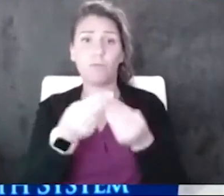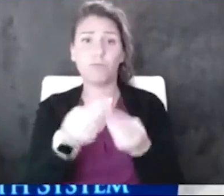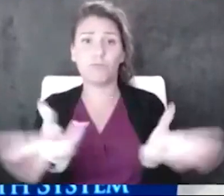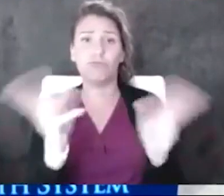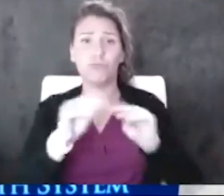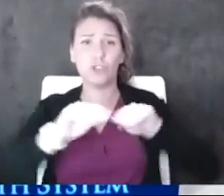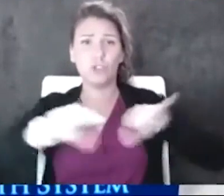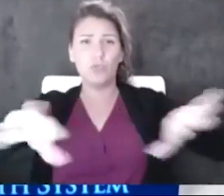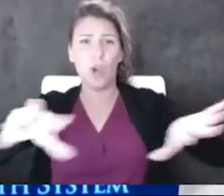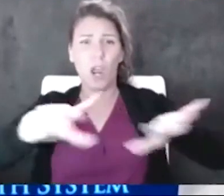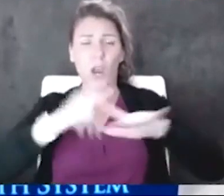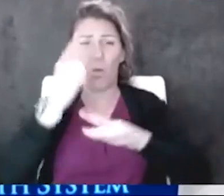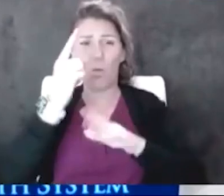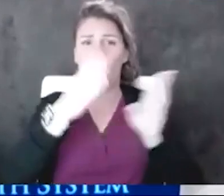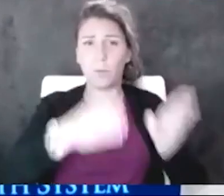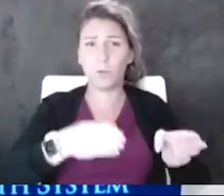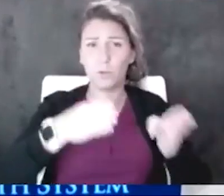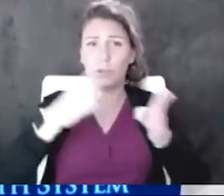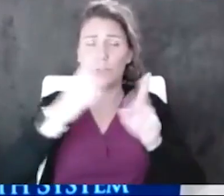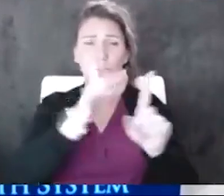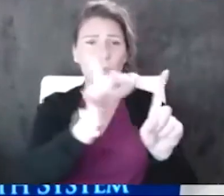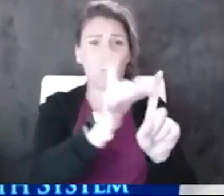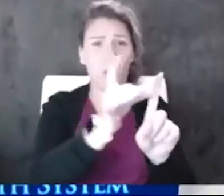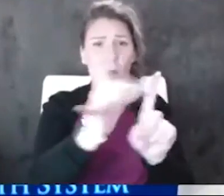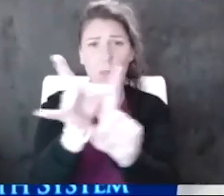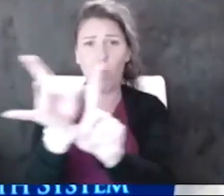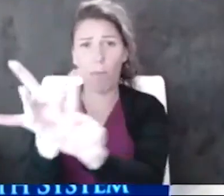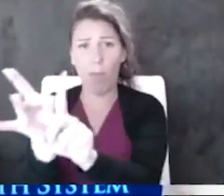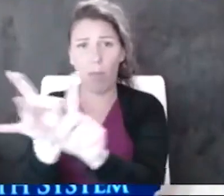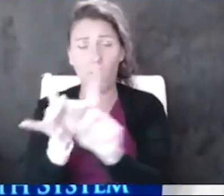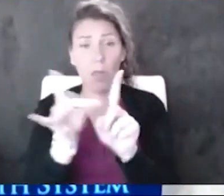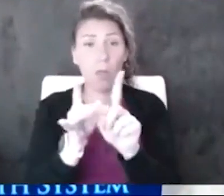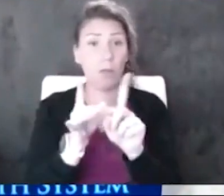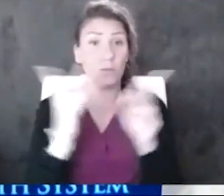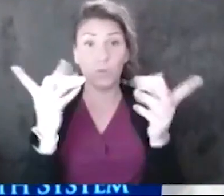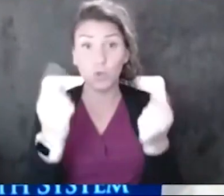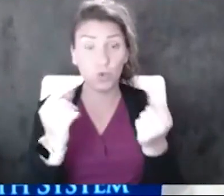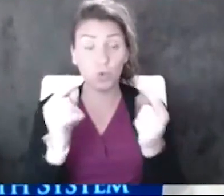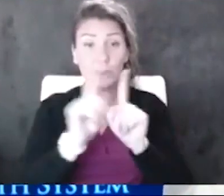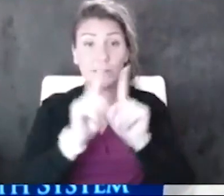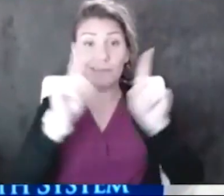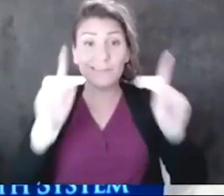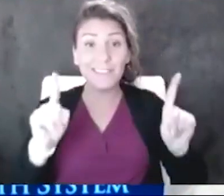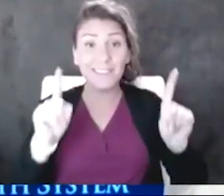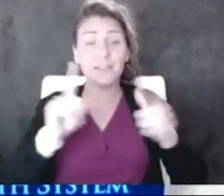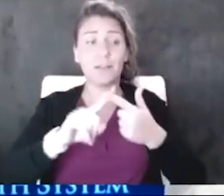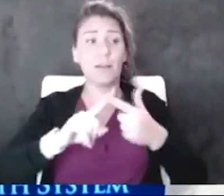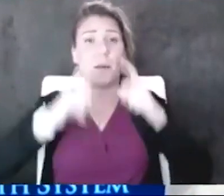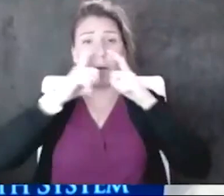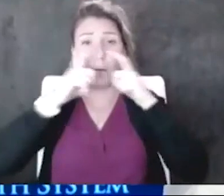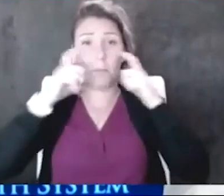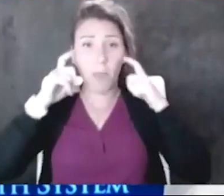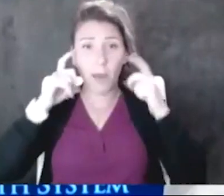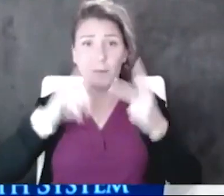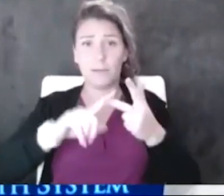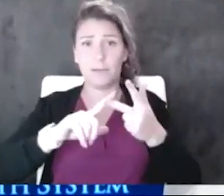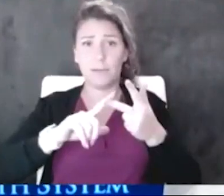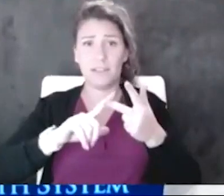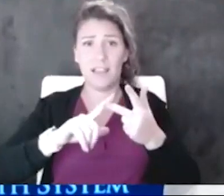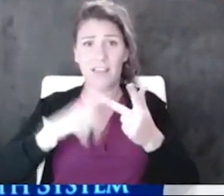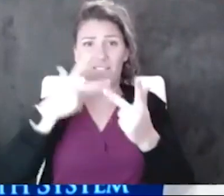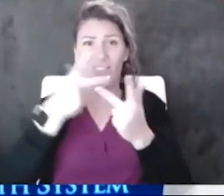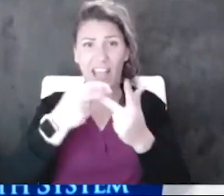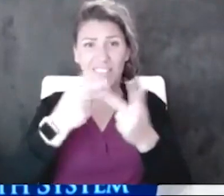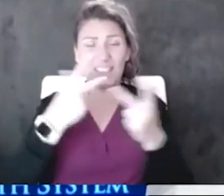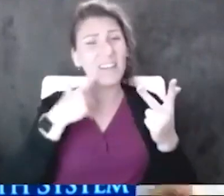major vehicles really for that: distancing, masking, and vaccination. Again, we proved in March that it works, right? We were down to